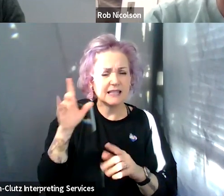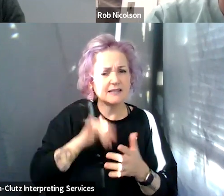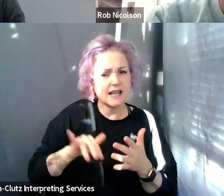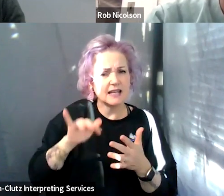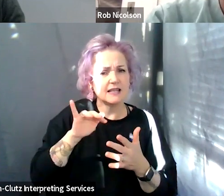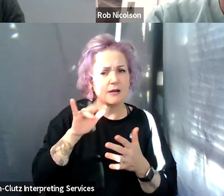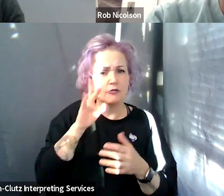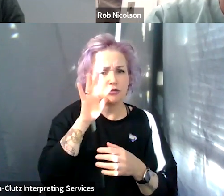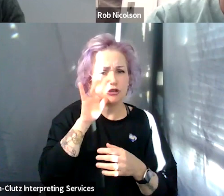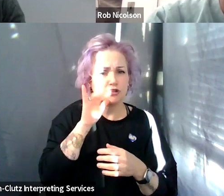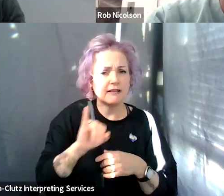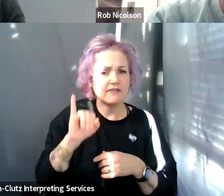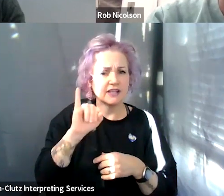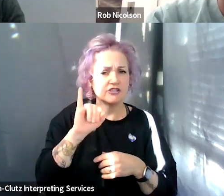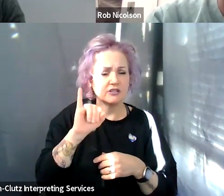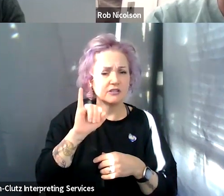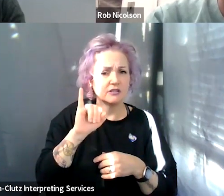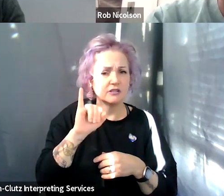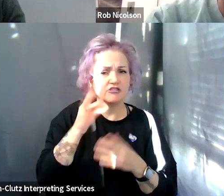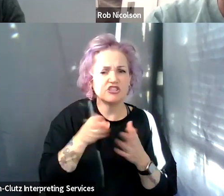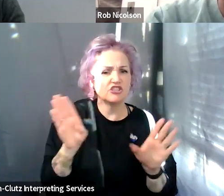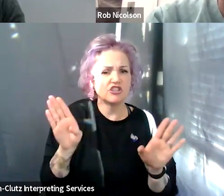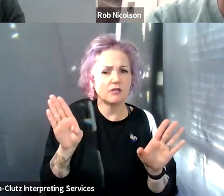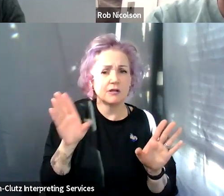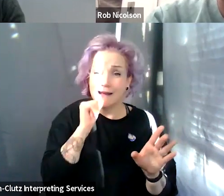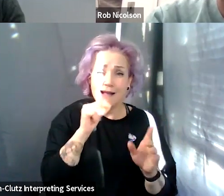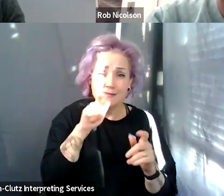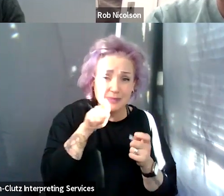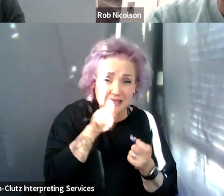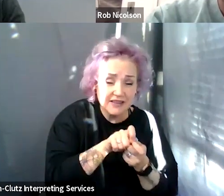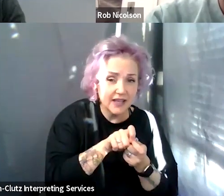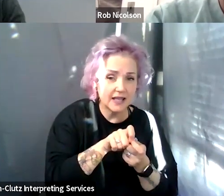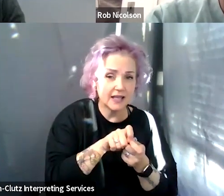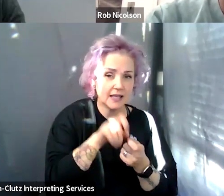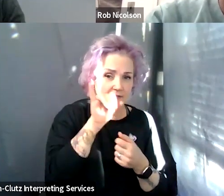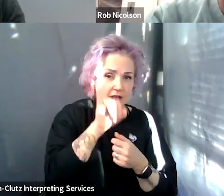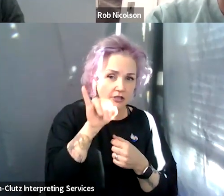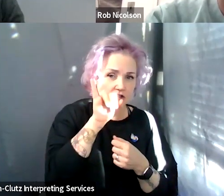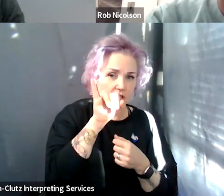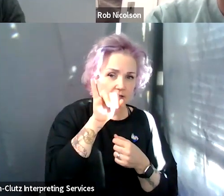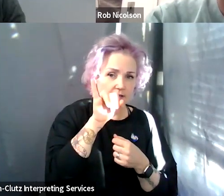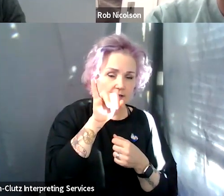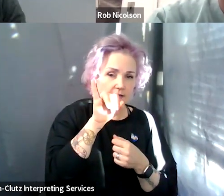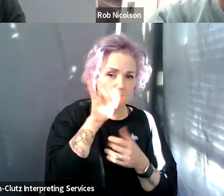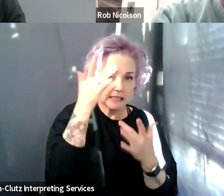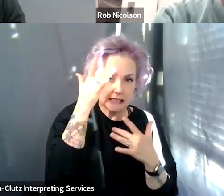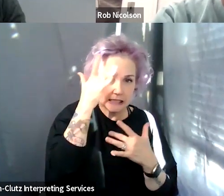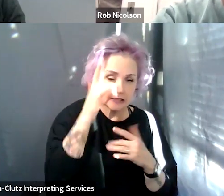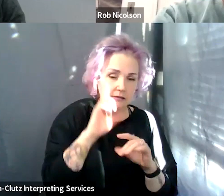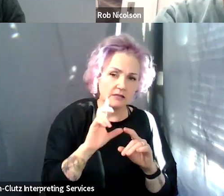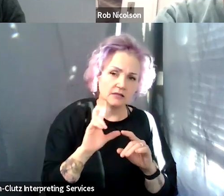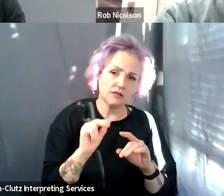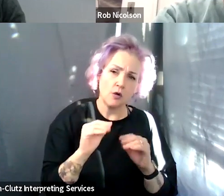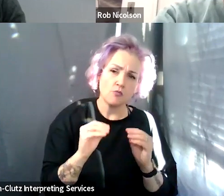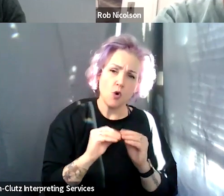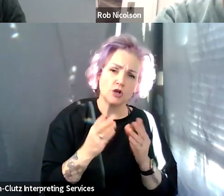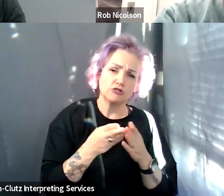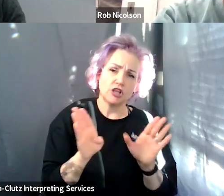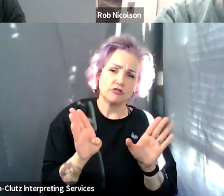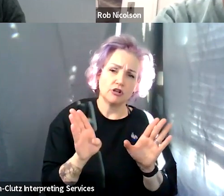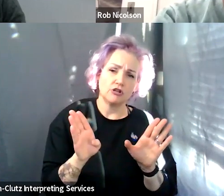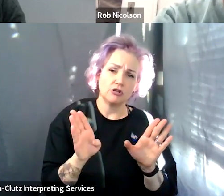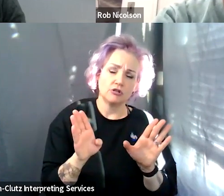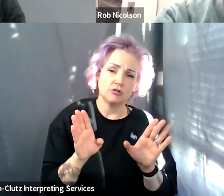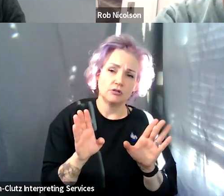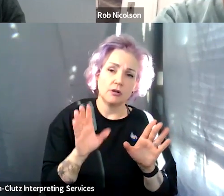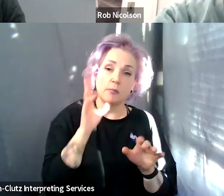genetic factors. Which sort of you had summarized with what you had talked about earlier on. Are there other comments or questions